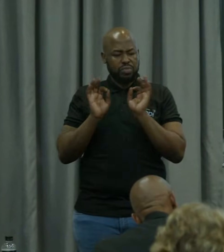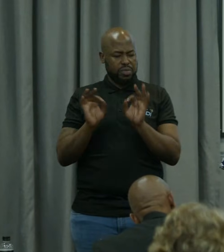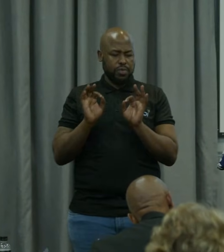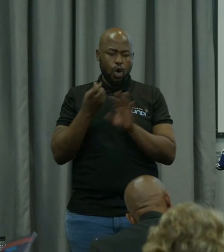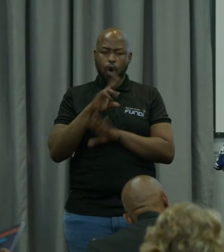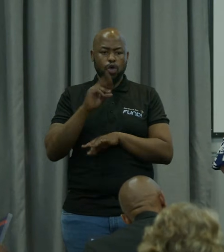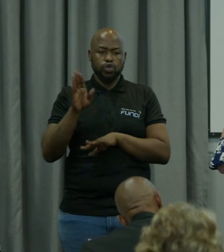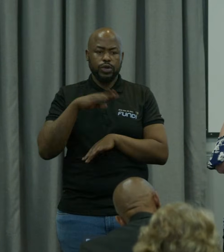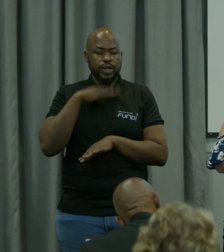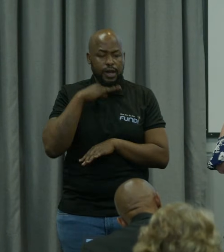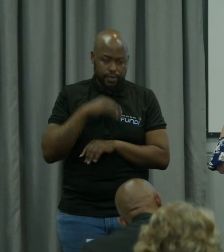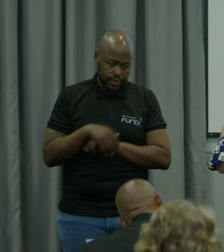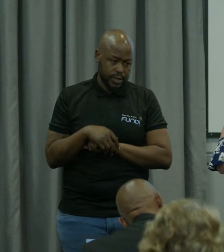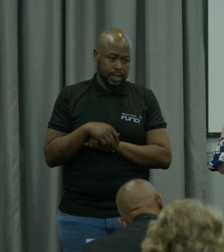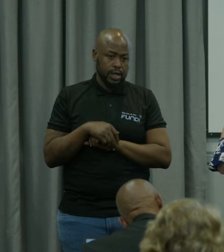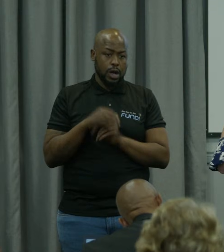sufficiently.